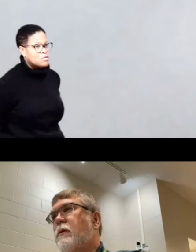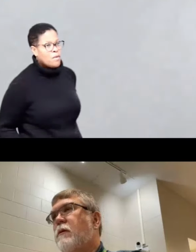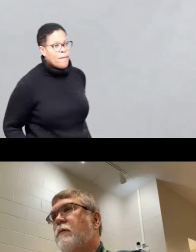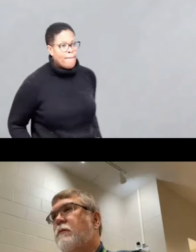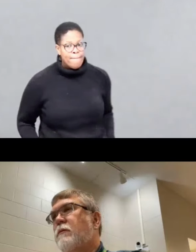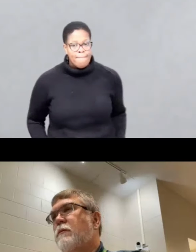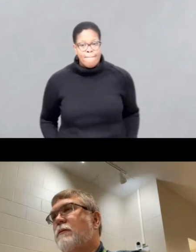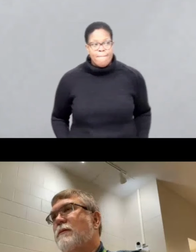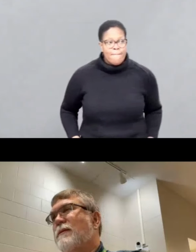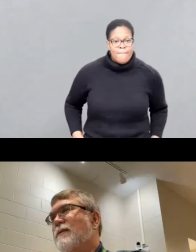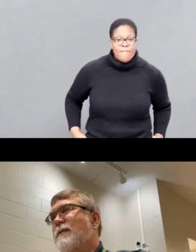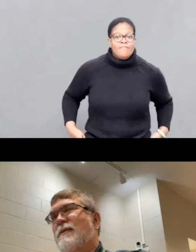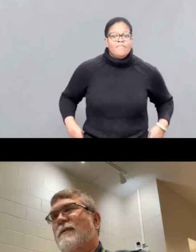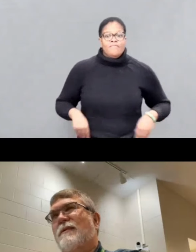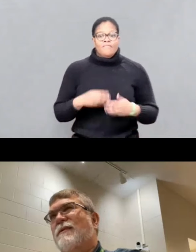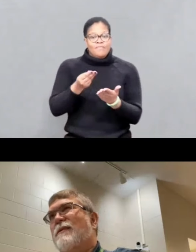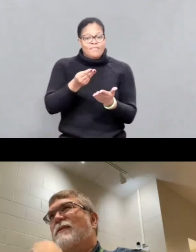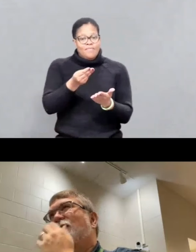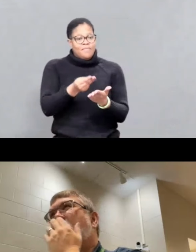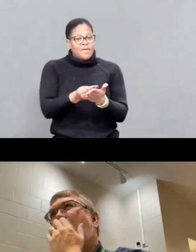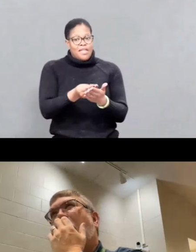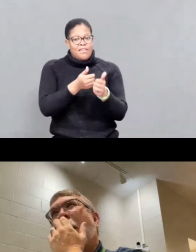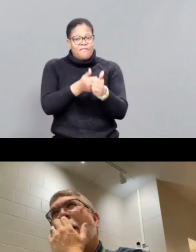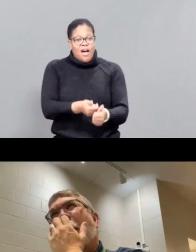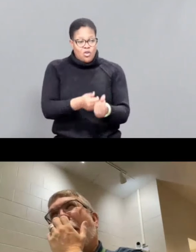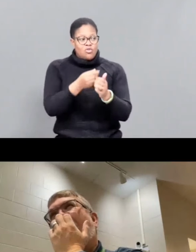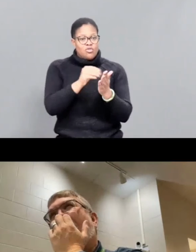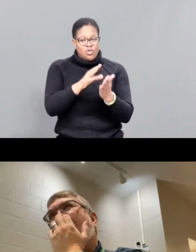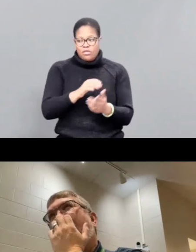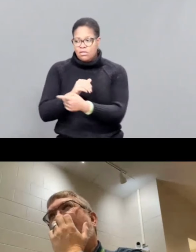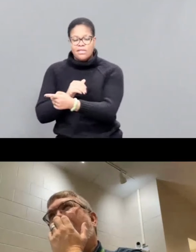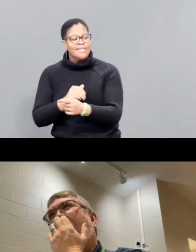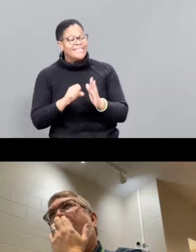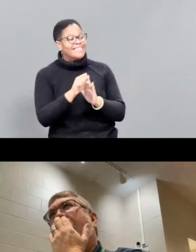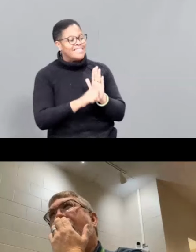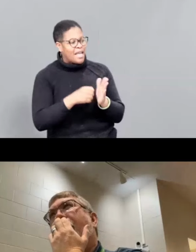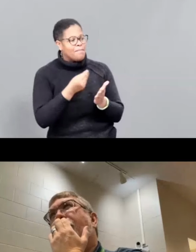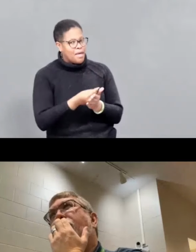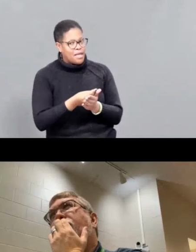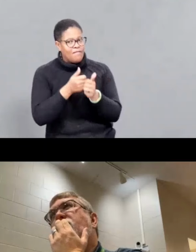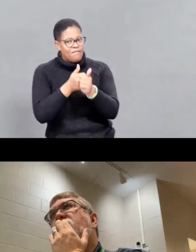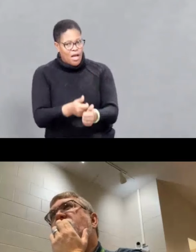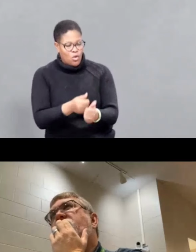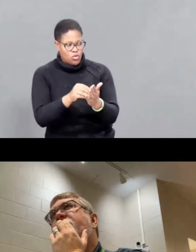So the money follows the student. The state money, yeah. Yeah, the state money.